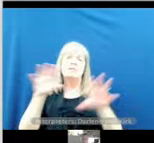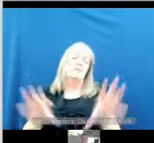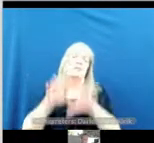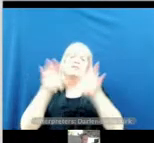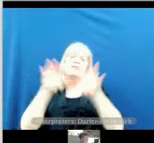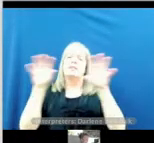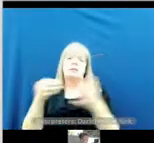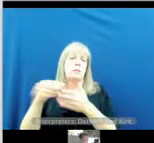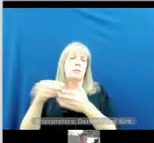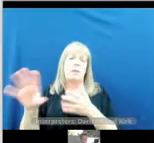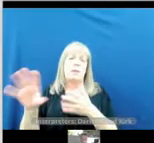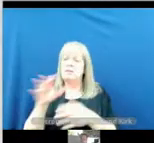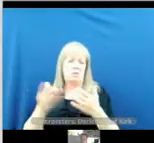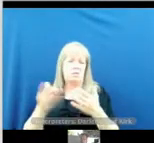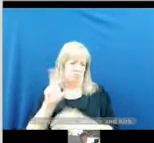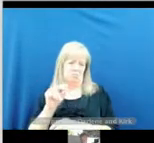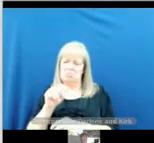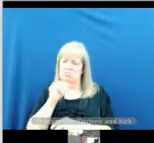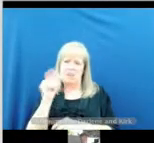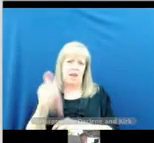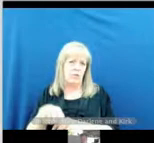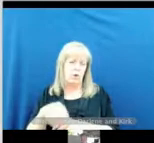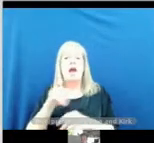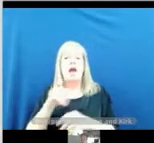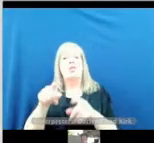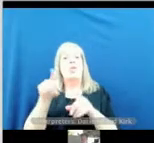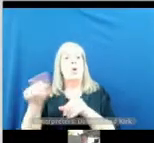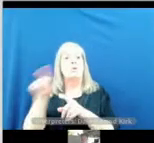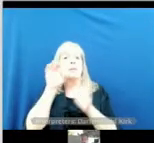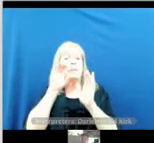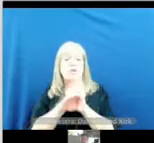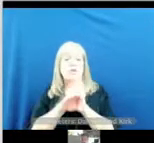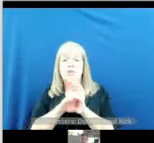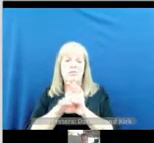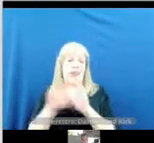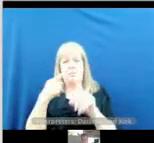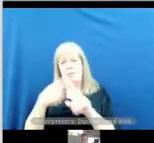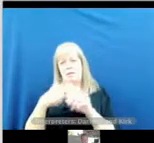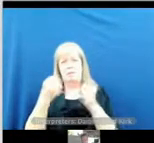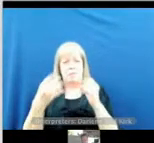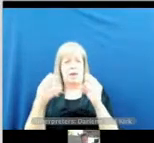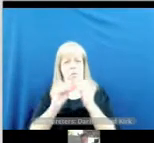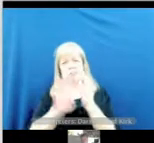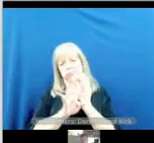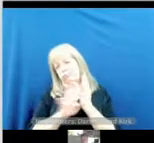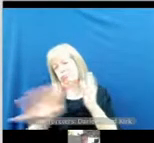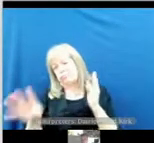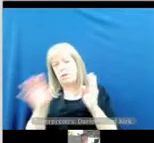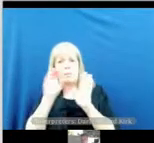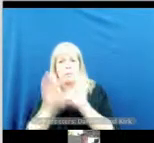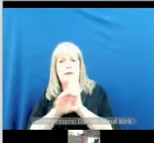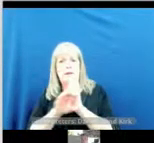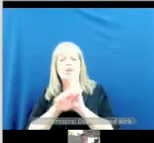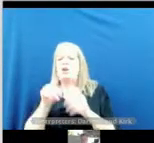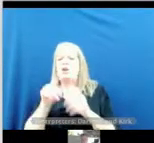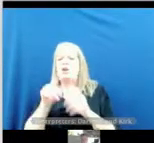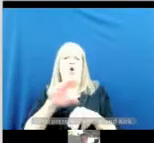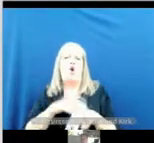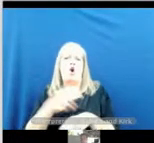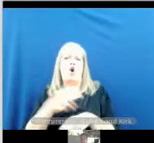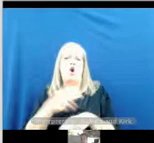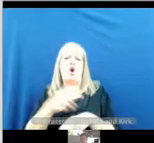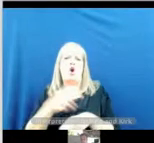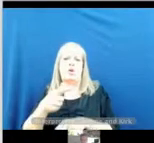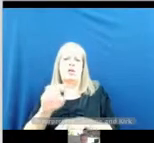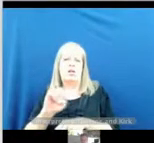resources. And you can get these pictures and a whole host of pictures just through our friend Google. So you go to Google Images